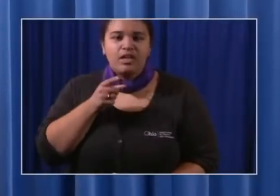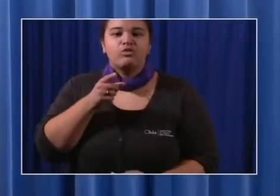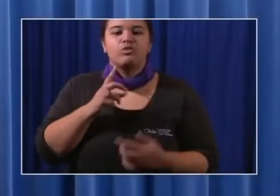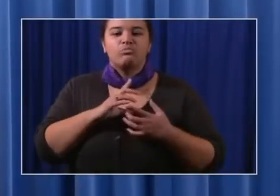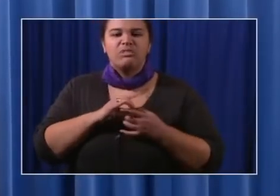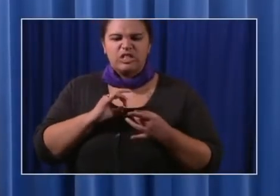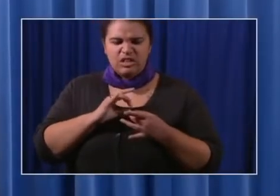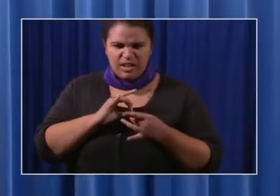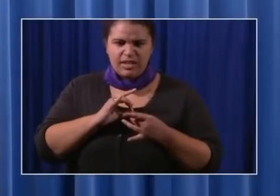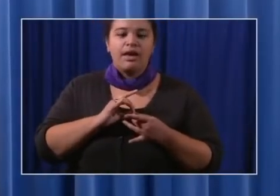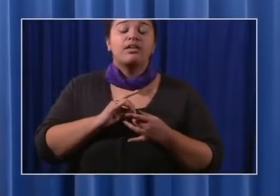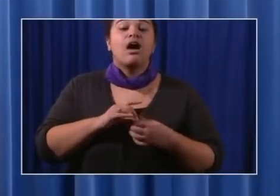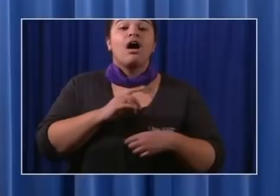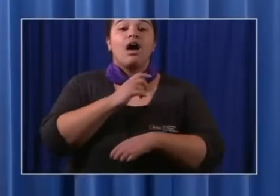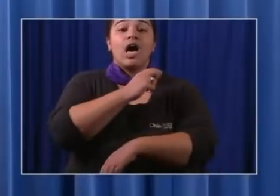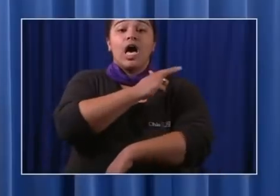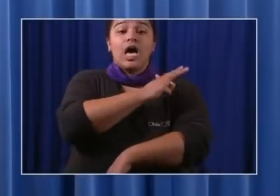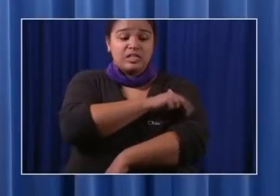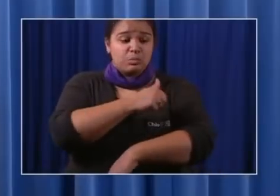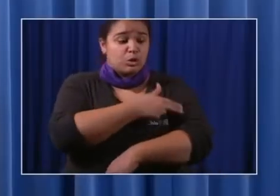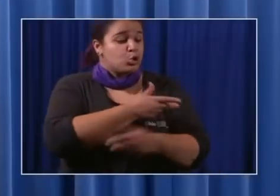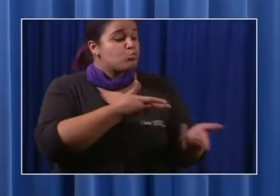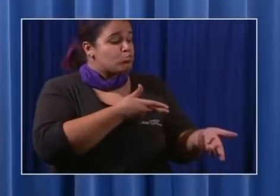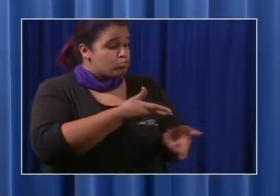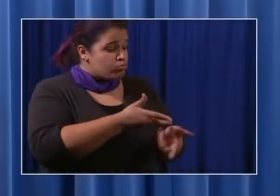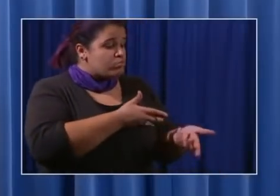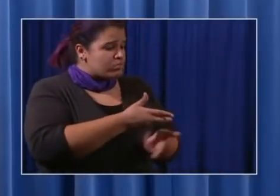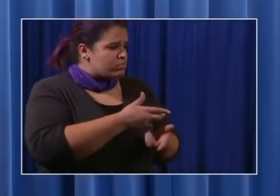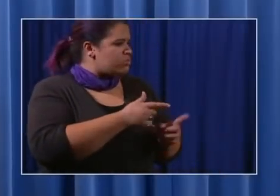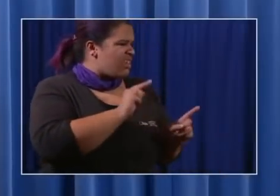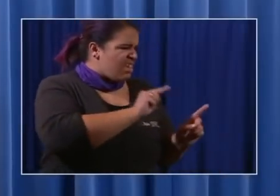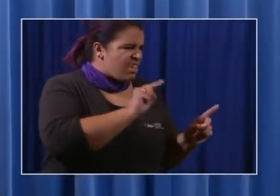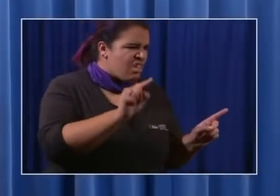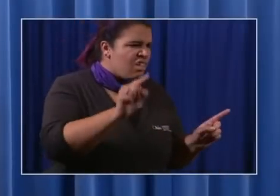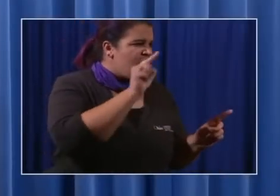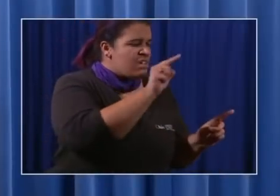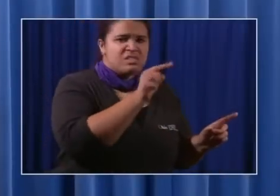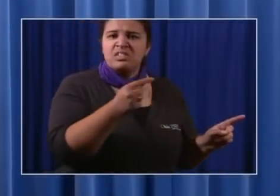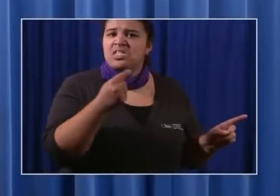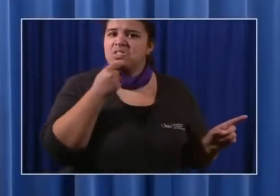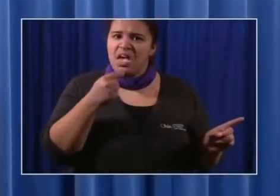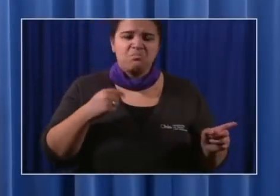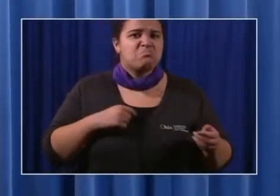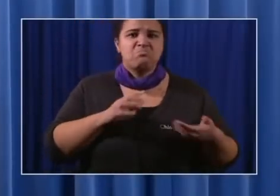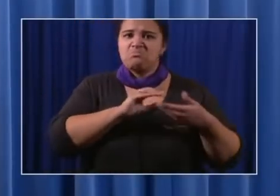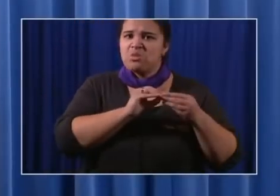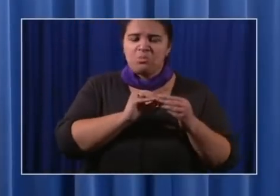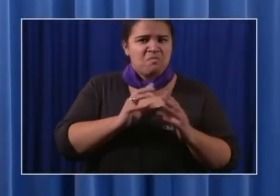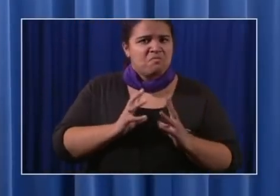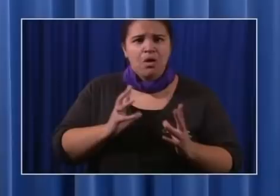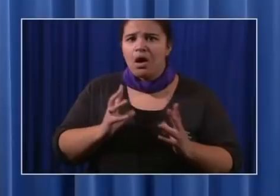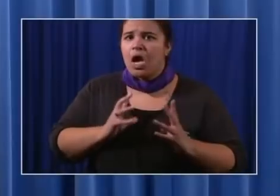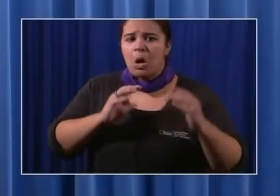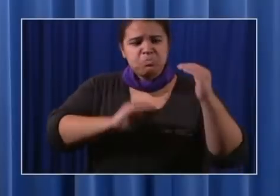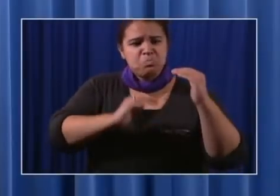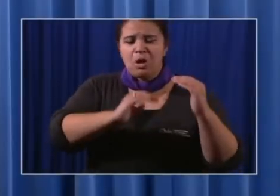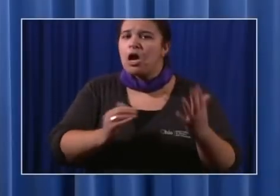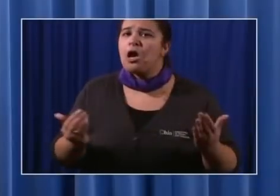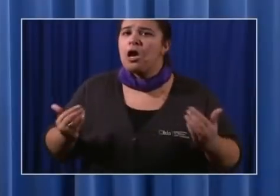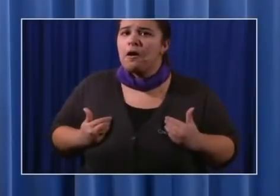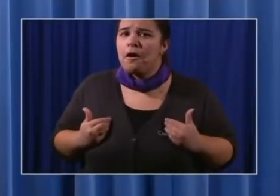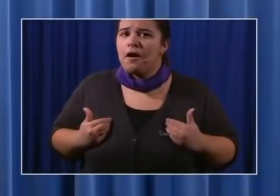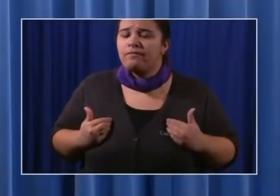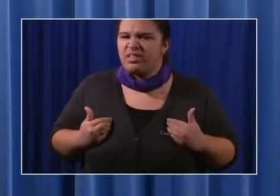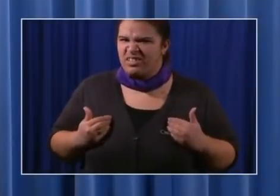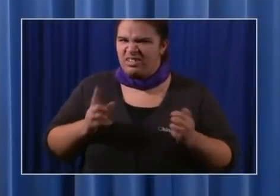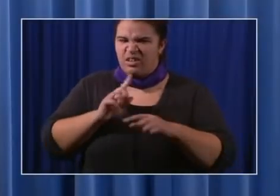telling you that they're fine. But previously, you have talked about the slow and steady increase of coronavirus cases at